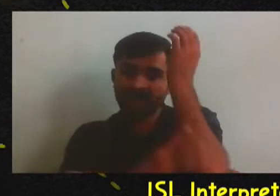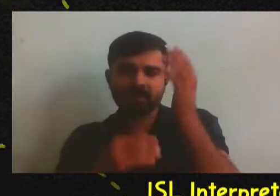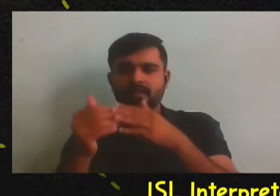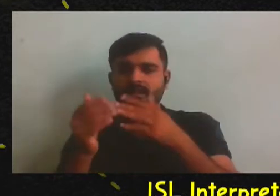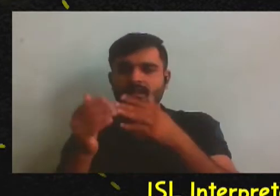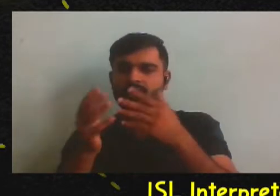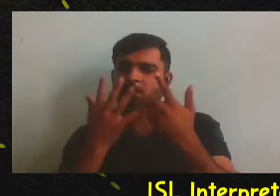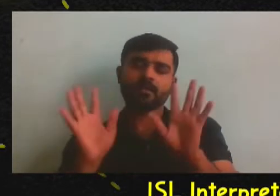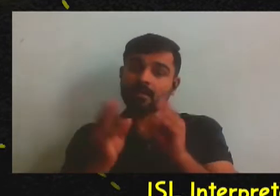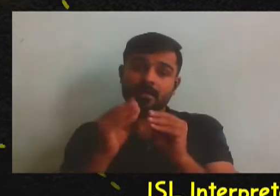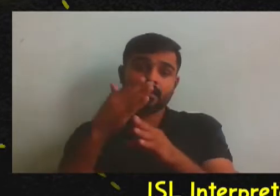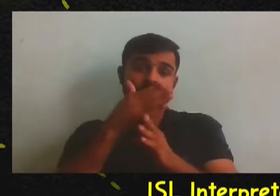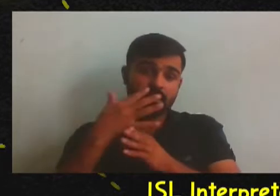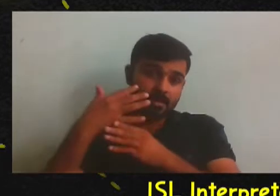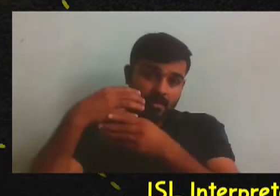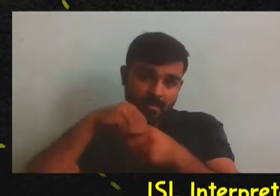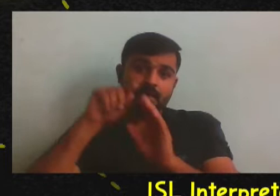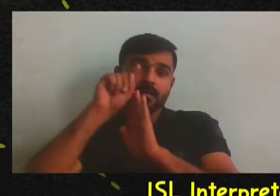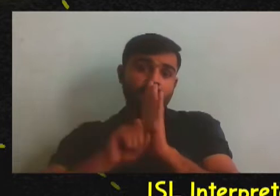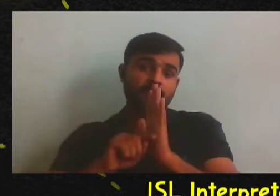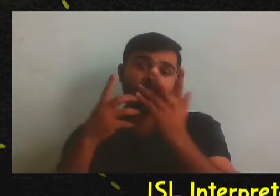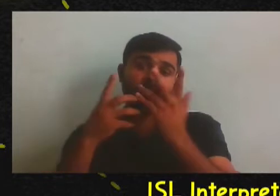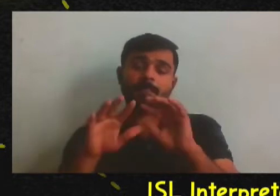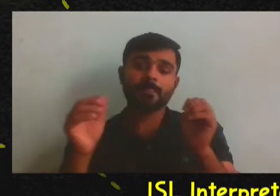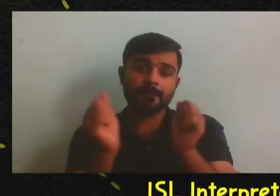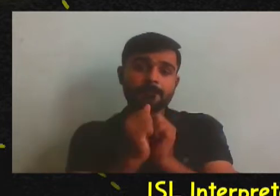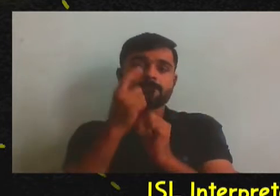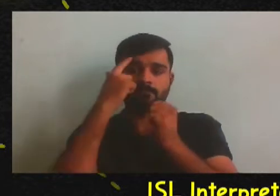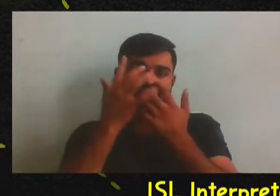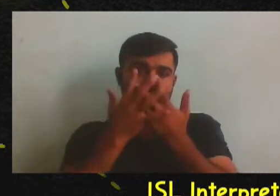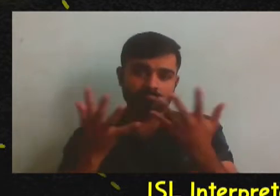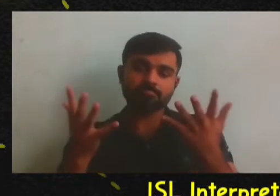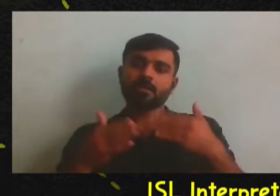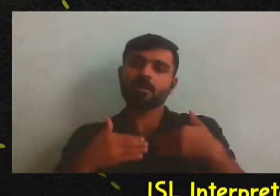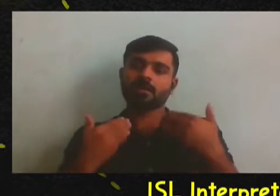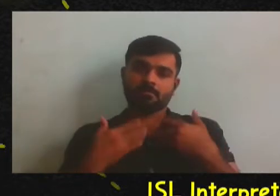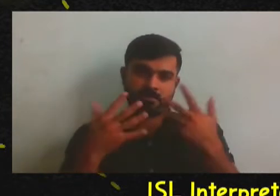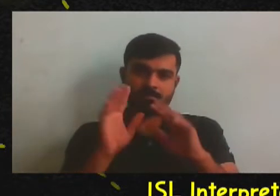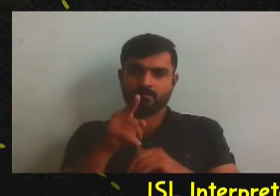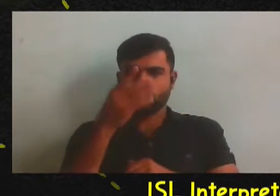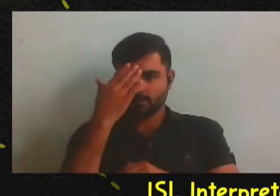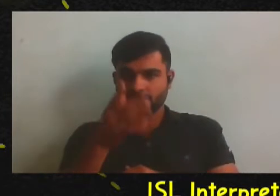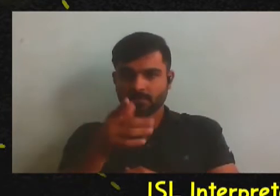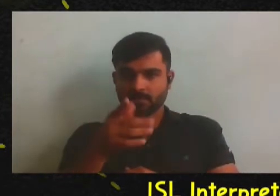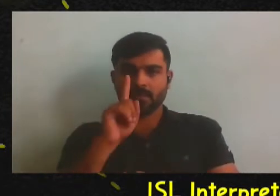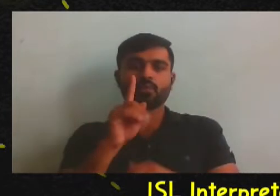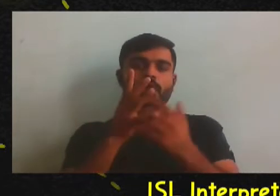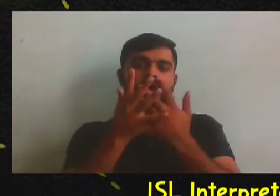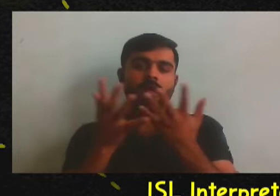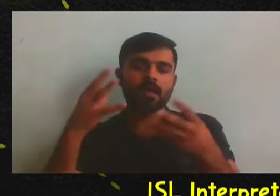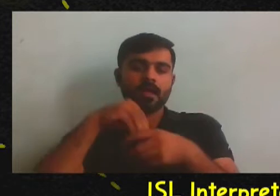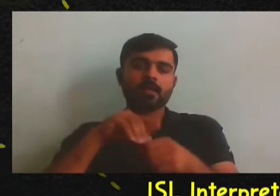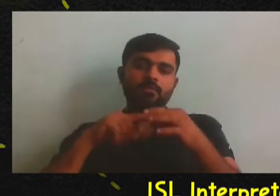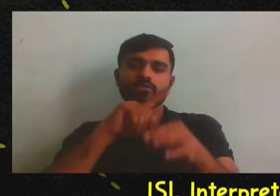part of our condition to think about something that's about pleasure, And I think one of the things that the